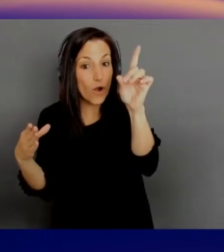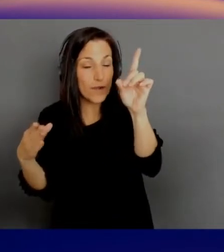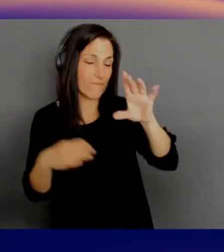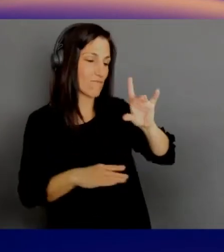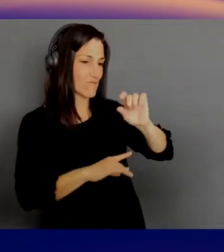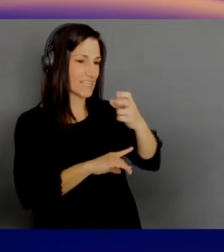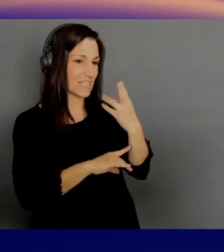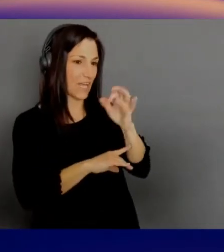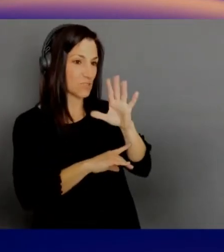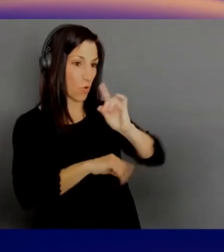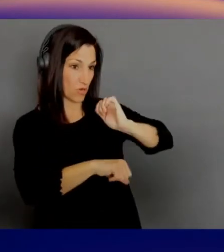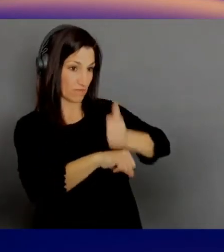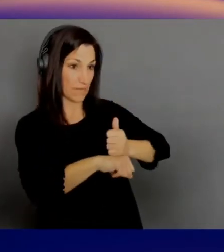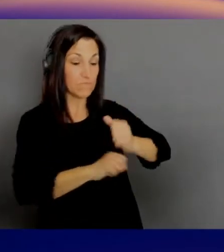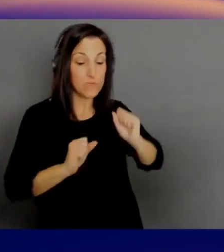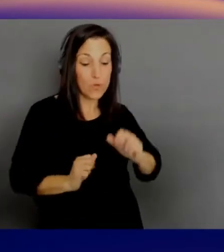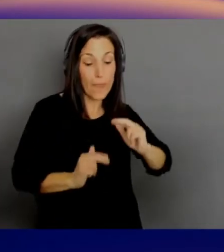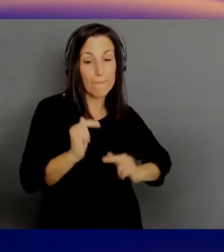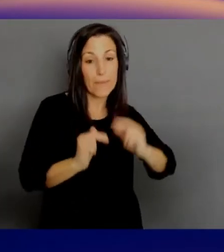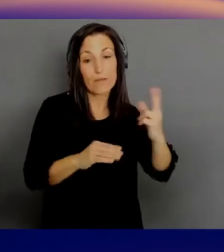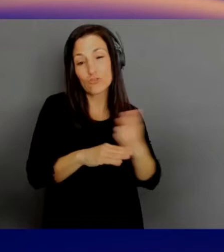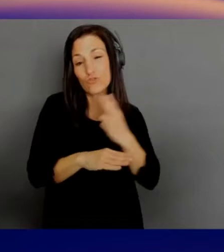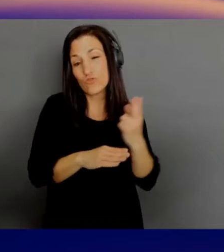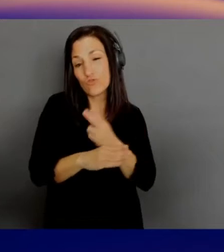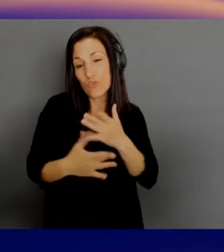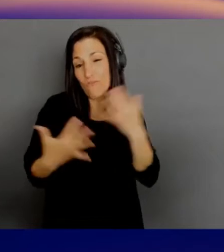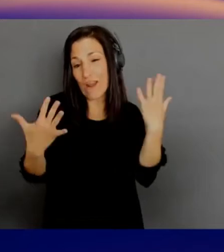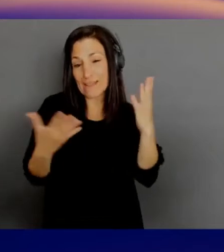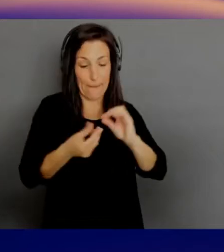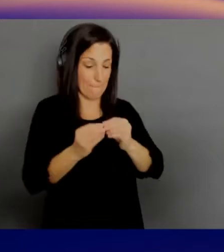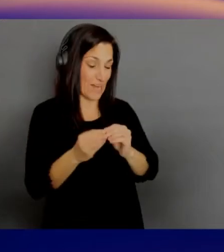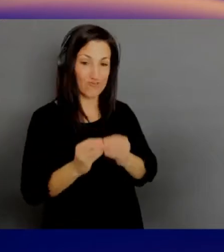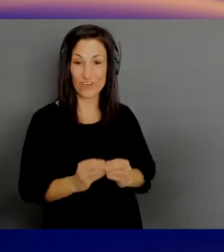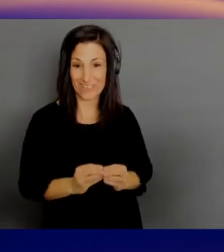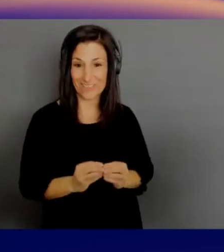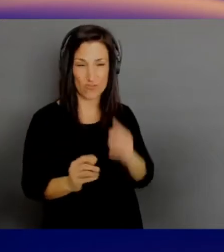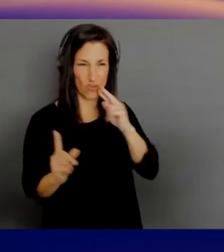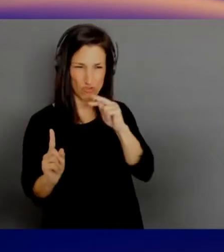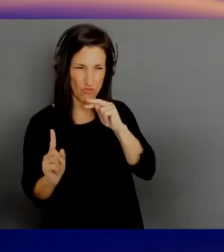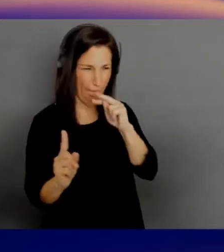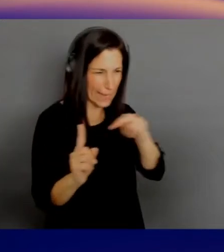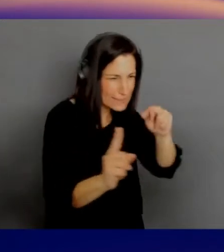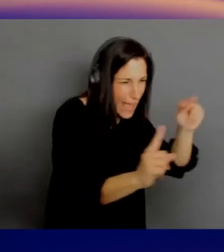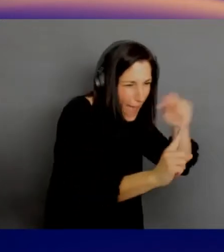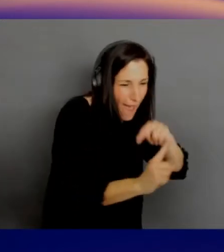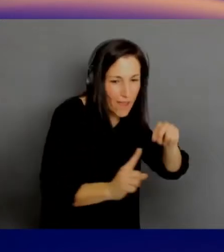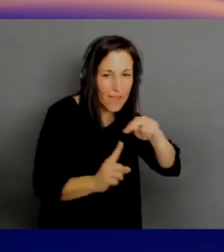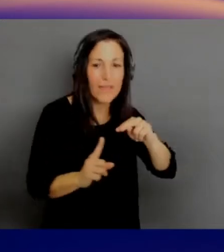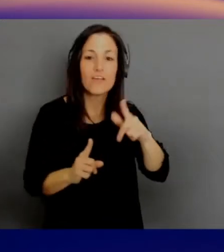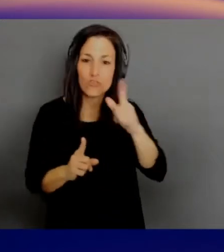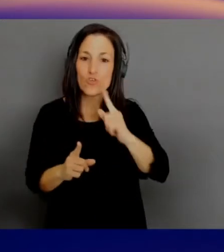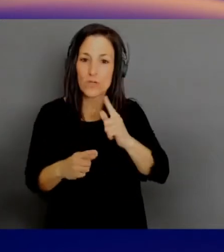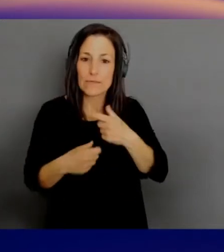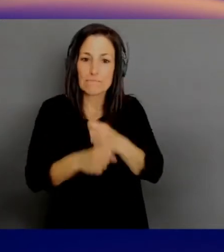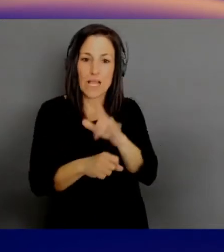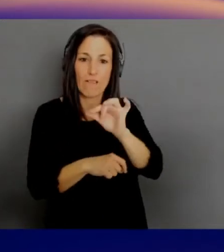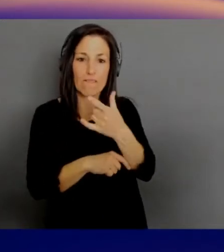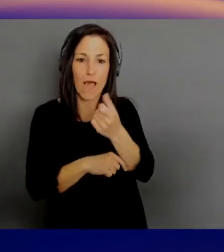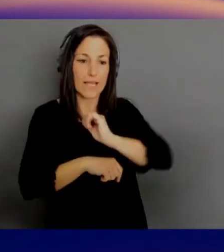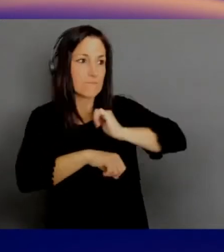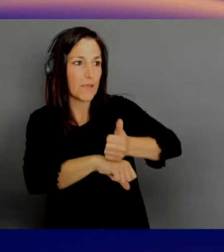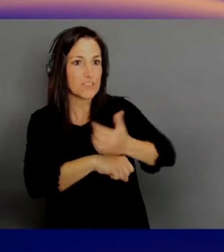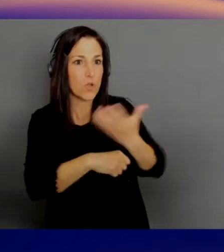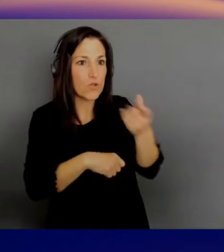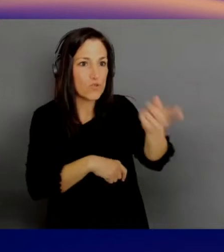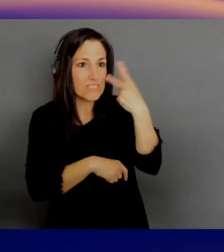you can build like user-friendly metrics, and Okay. you can track them, and you can also make some alerts based on what you see. That's really cool. Yeah. And it's